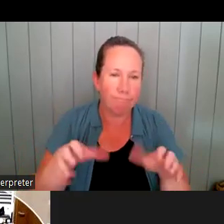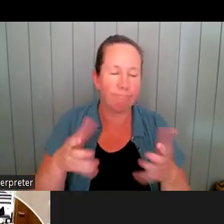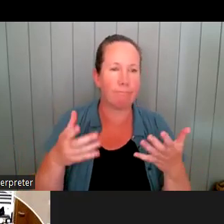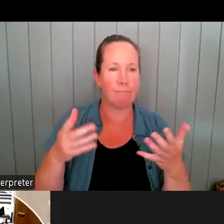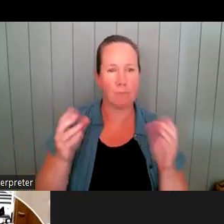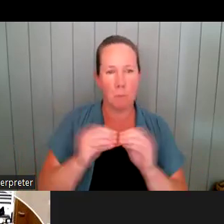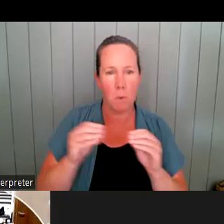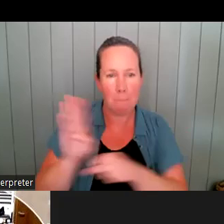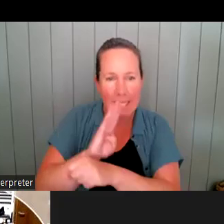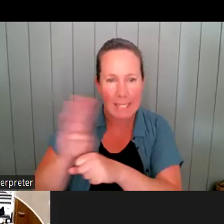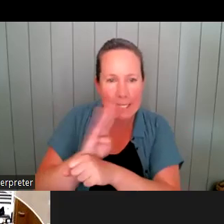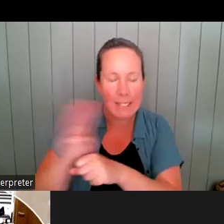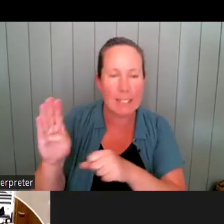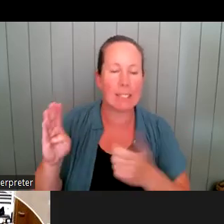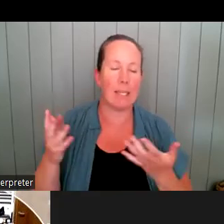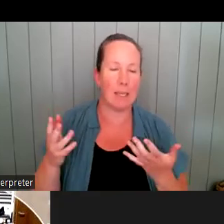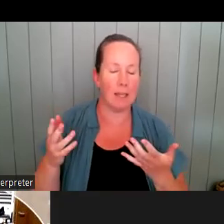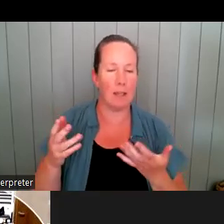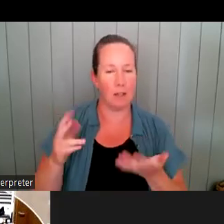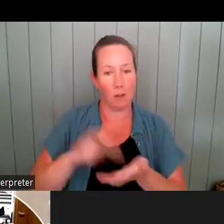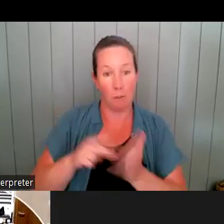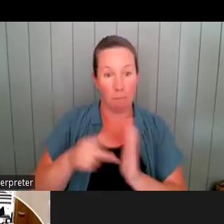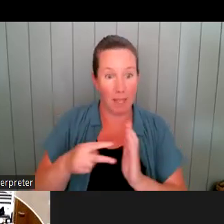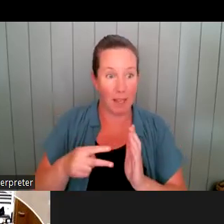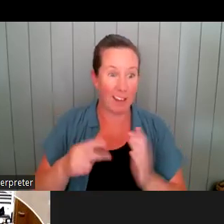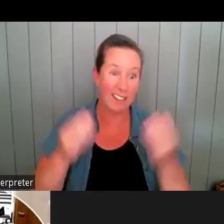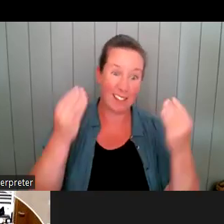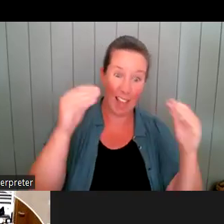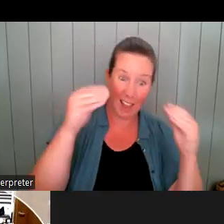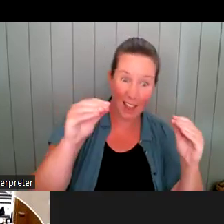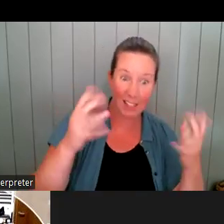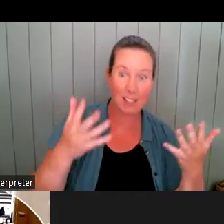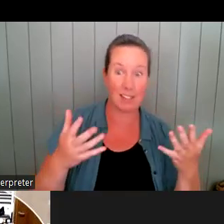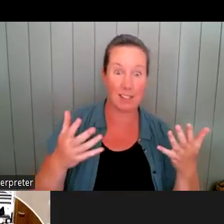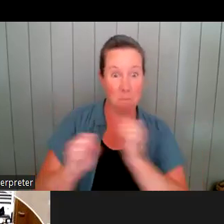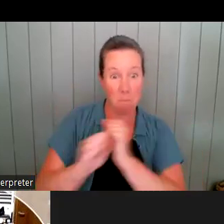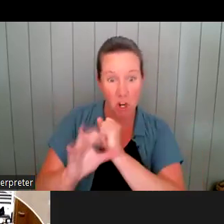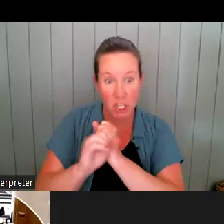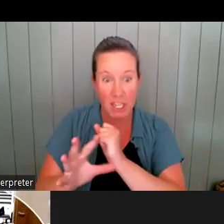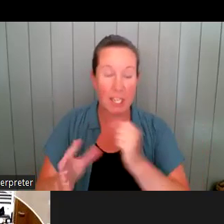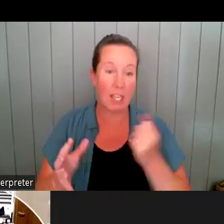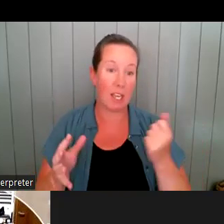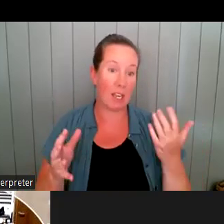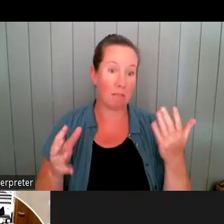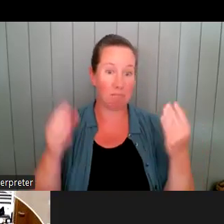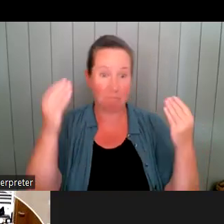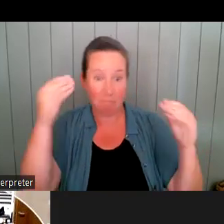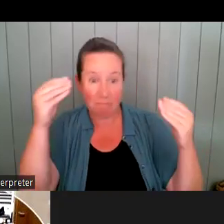world, initiatives with business, sales, marketing and advertising,